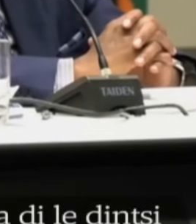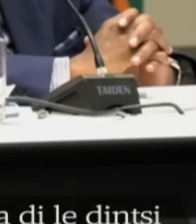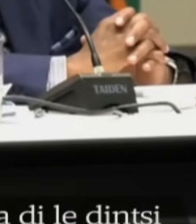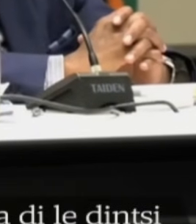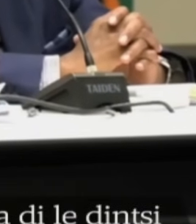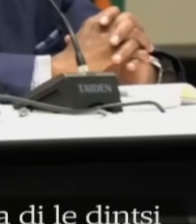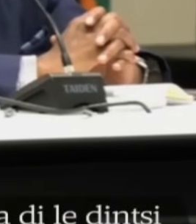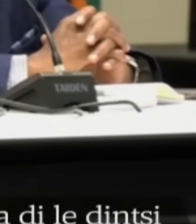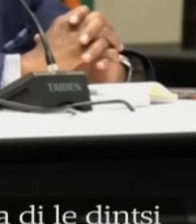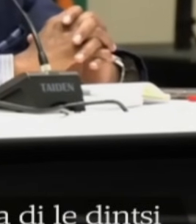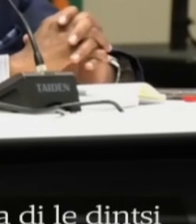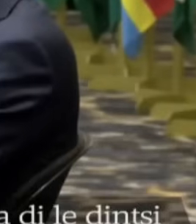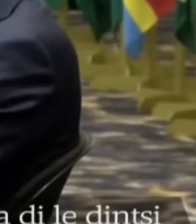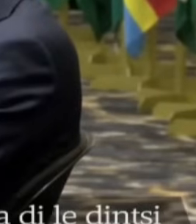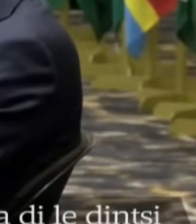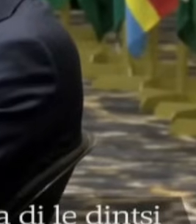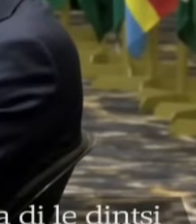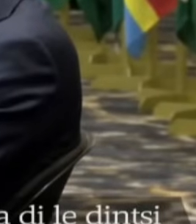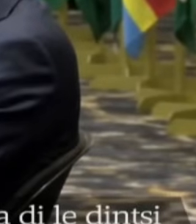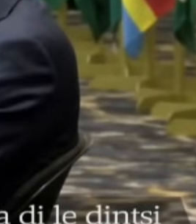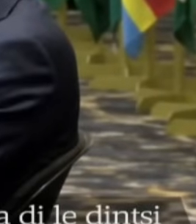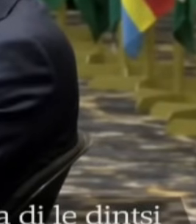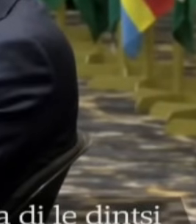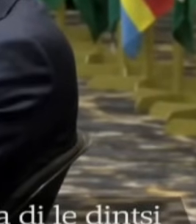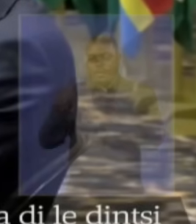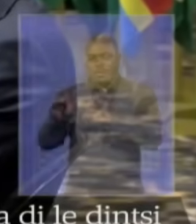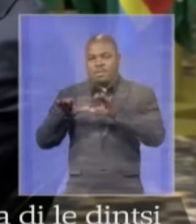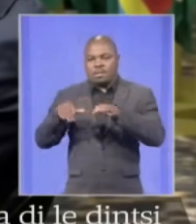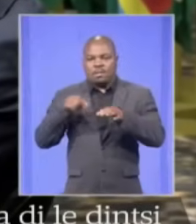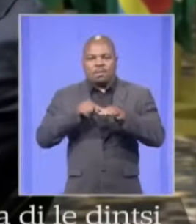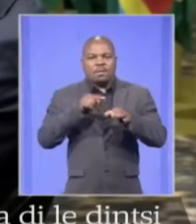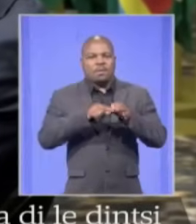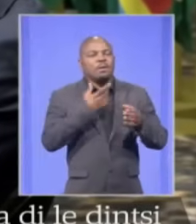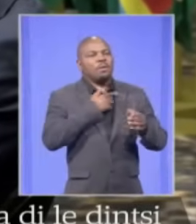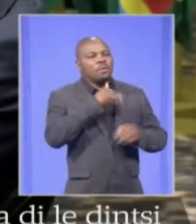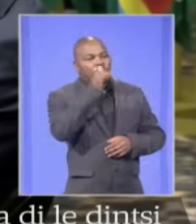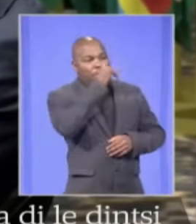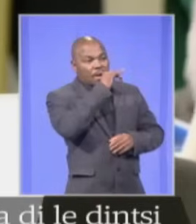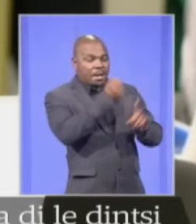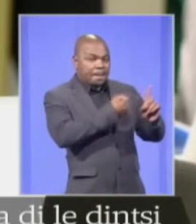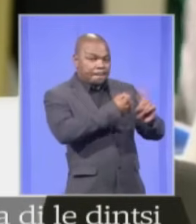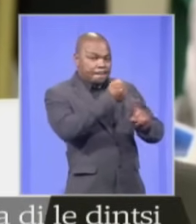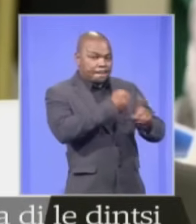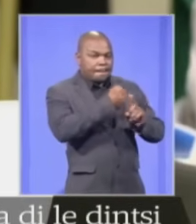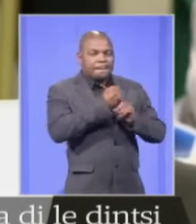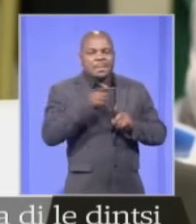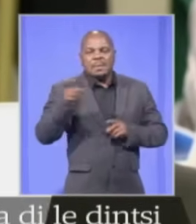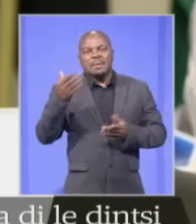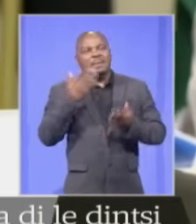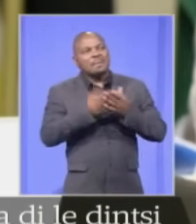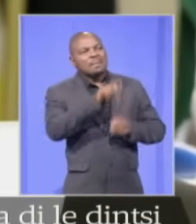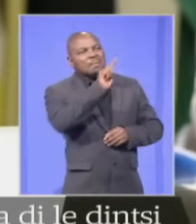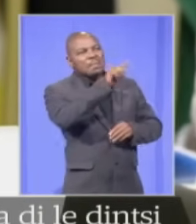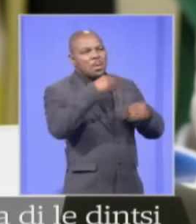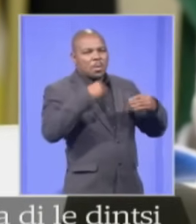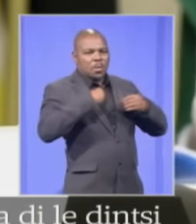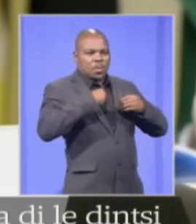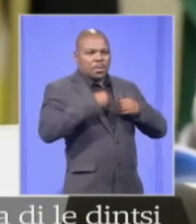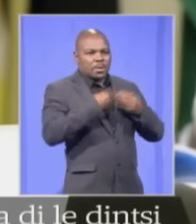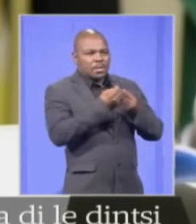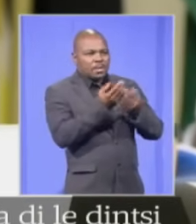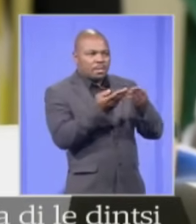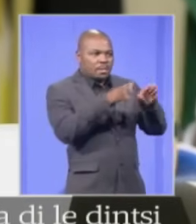gore kgotlatshekelo ya boditšhabatšhaba e kgatlhanong le bonweenwee e matlafadiwe go ka tswalela dithoto tsa ba ba amegang go fitlhela kgetse